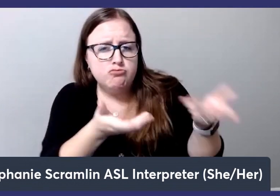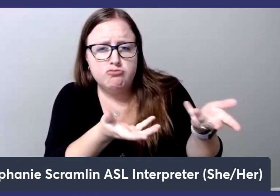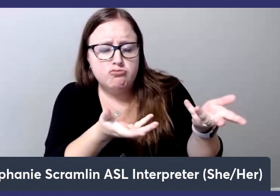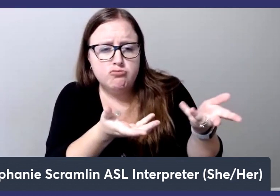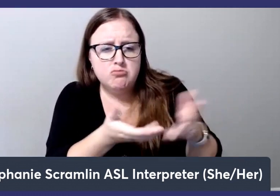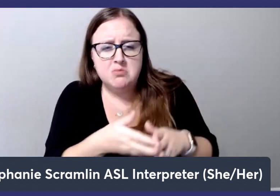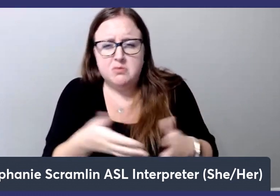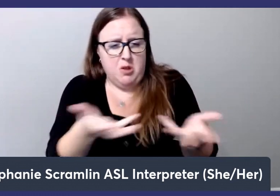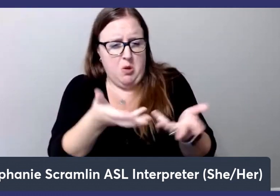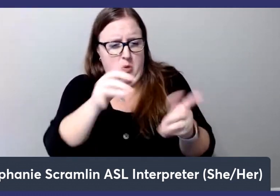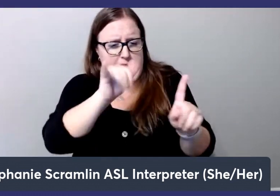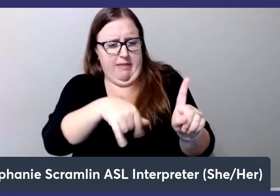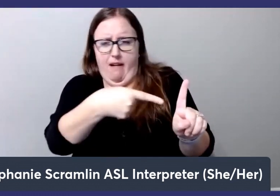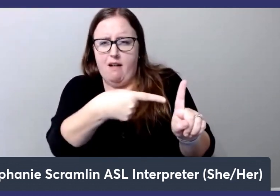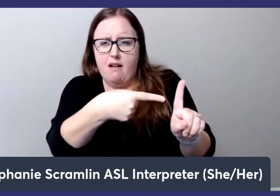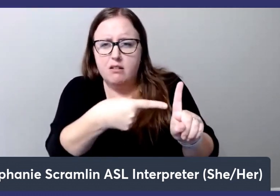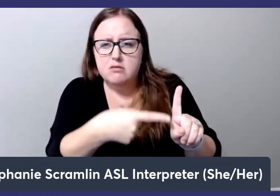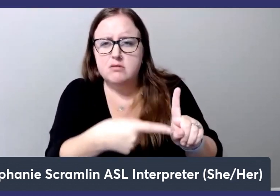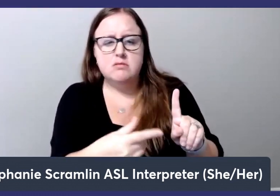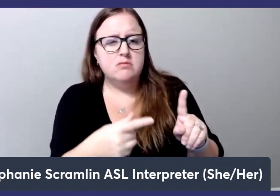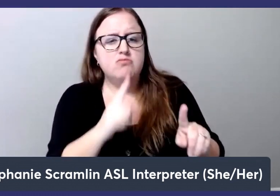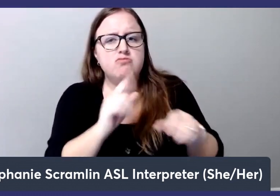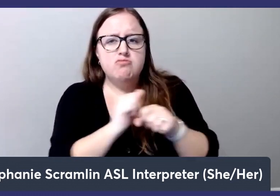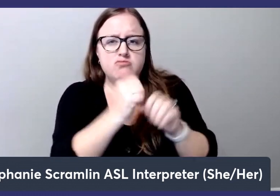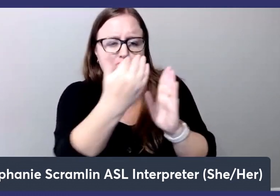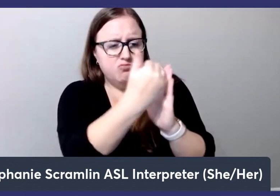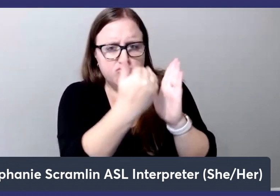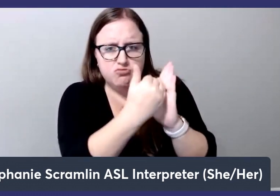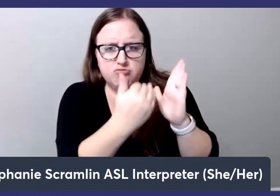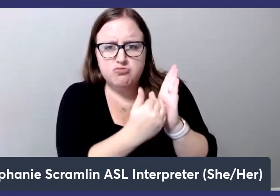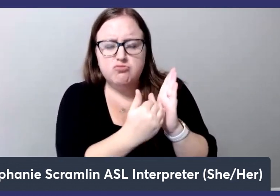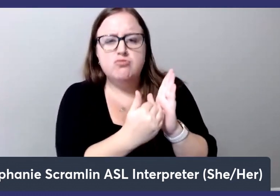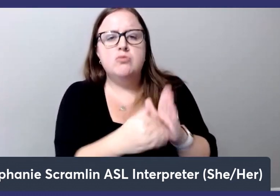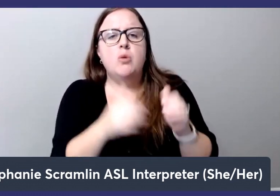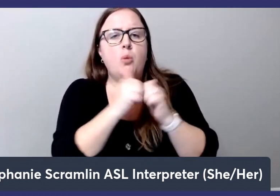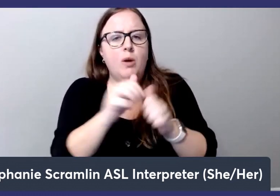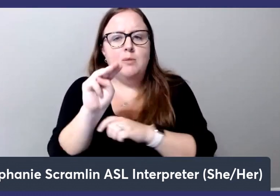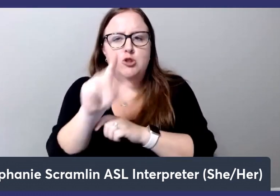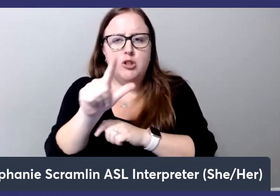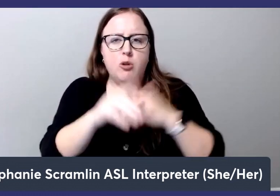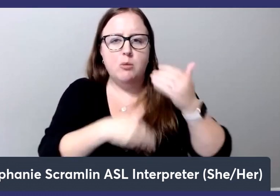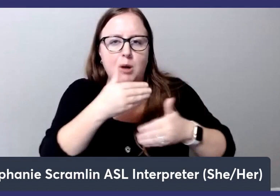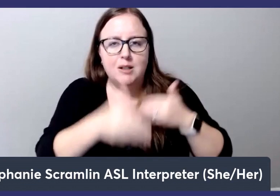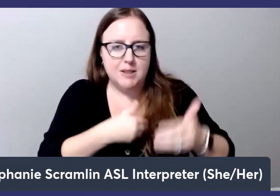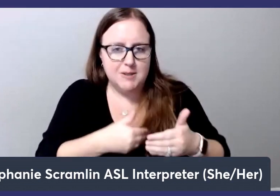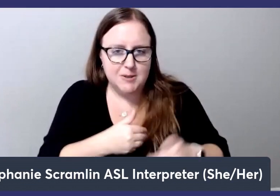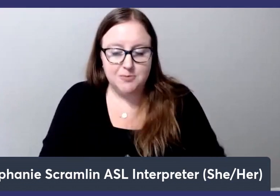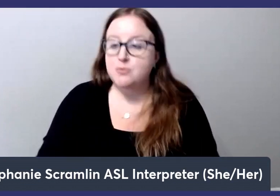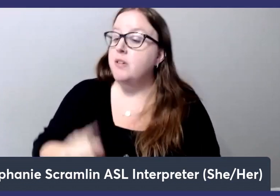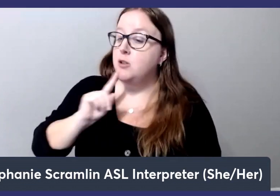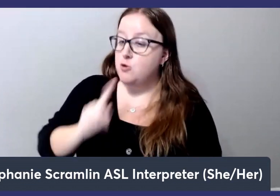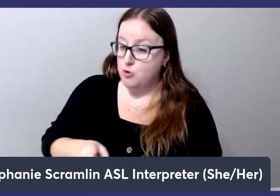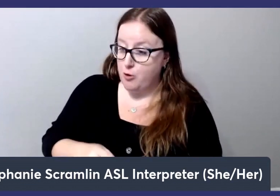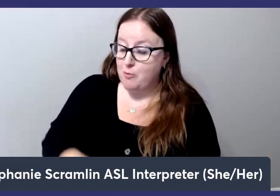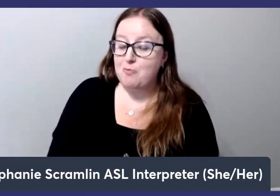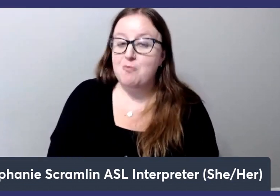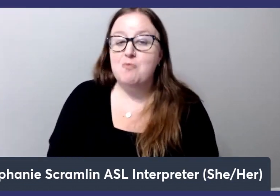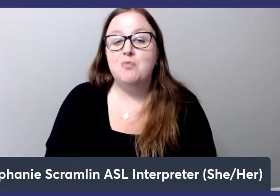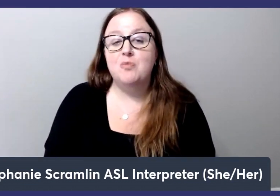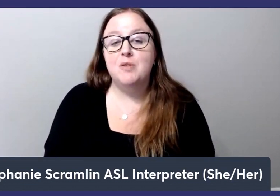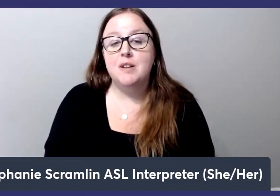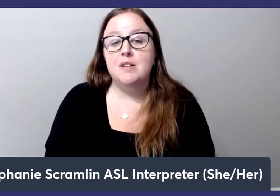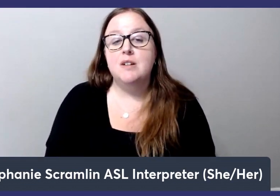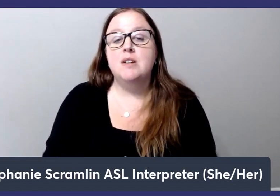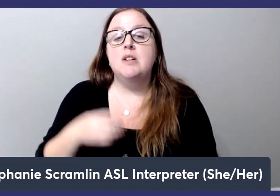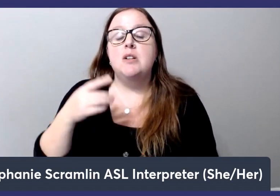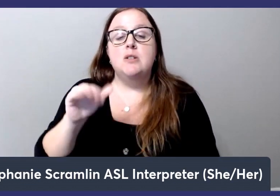it is and what are the actual steps that comprise of the machine learning process? Sure. So it always starts